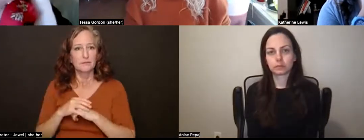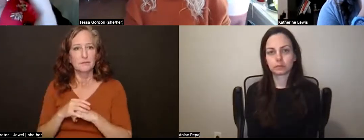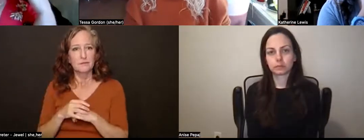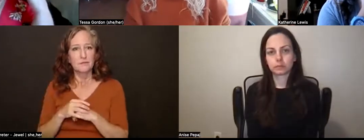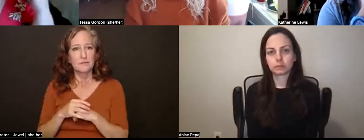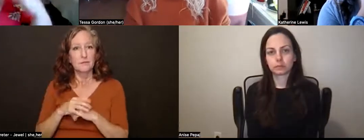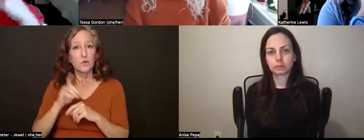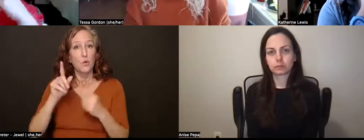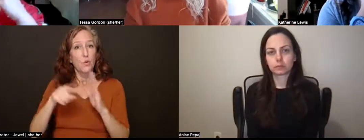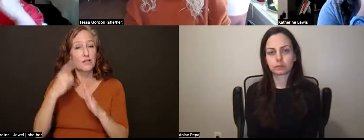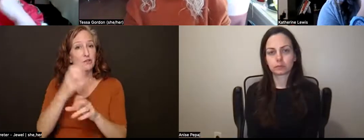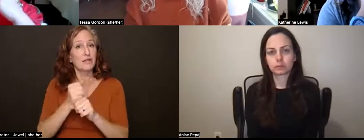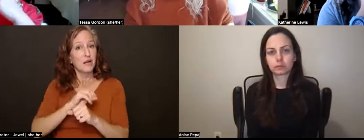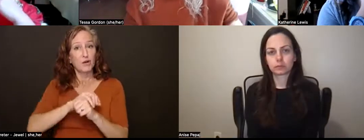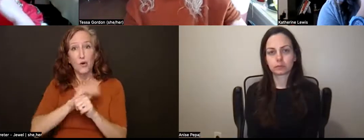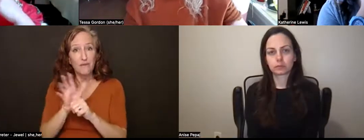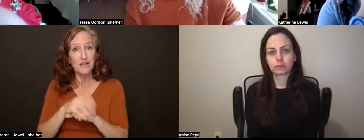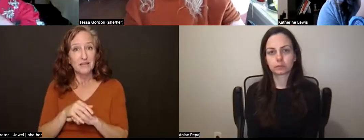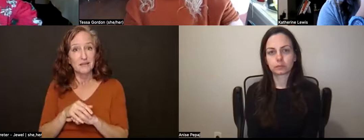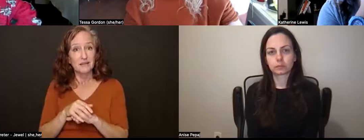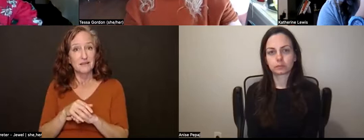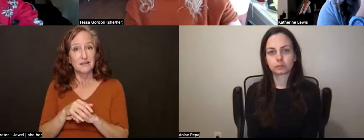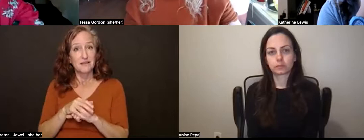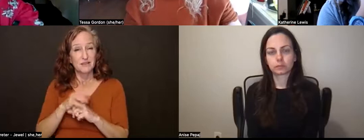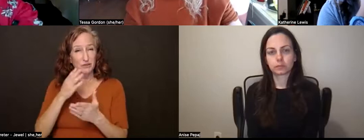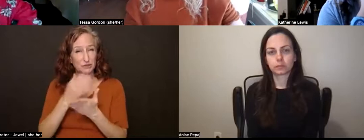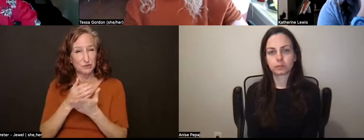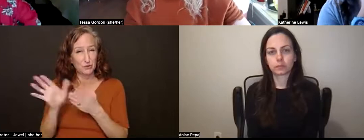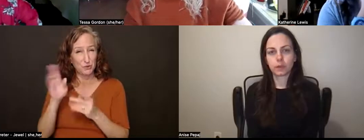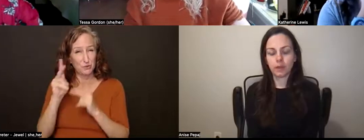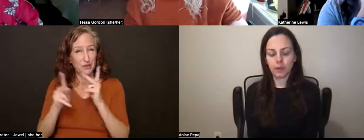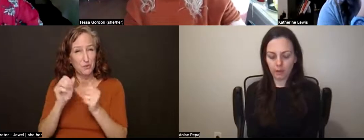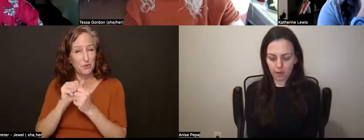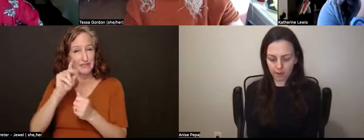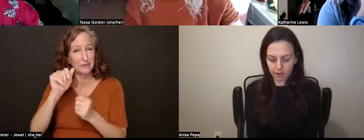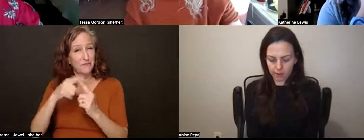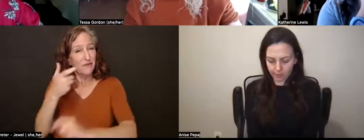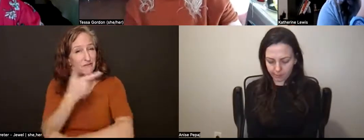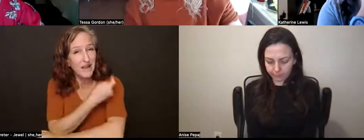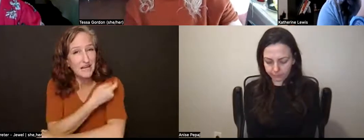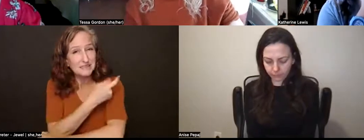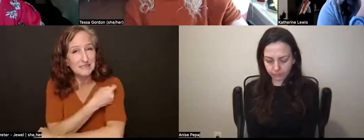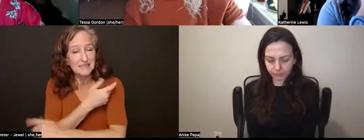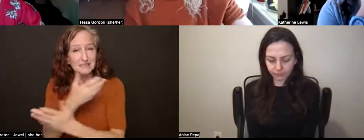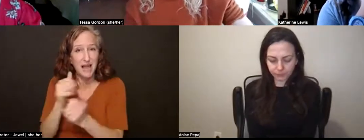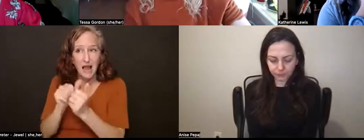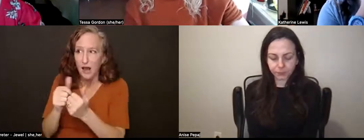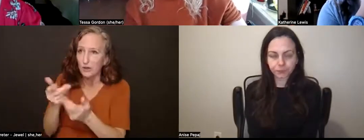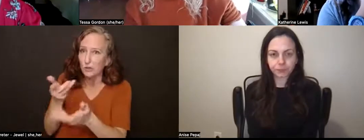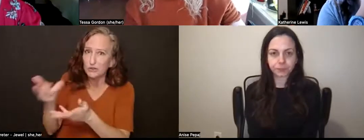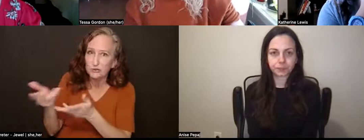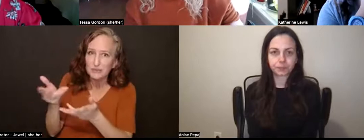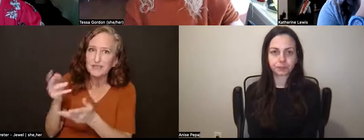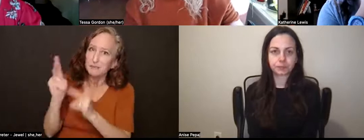like COVID and you exclude everybody with a disability from the vaccine studies, then they don't know how to move forward with patients